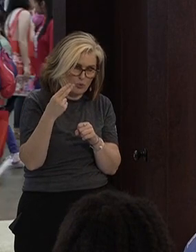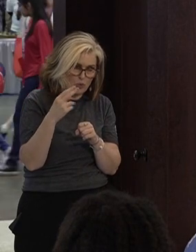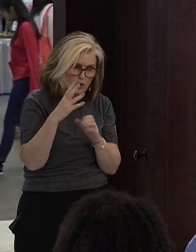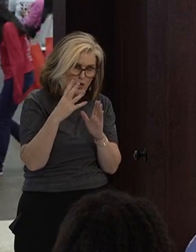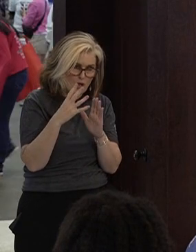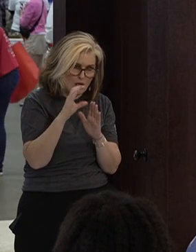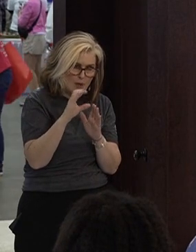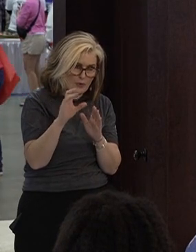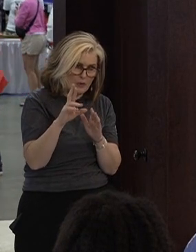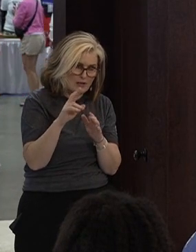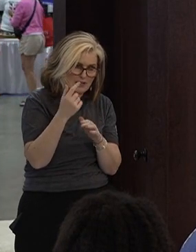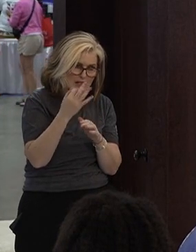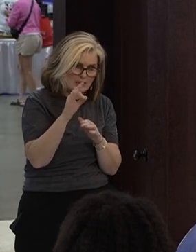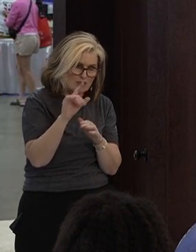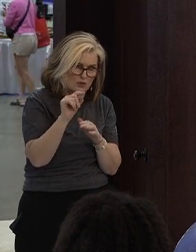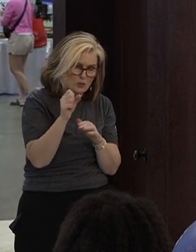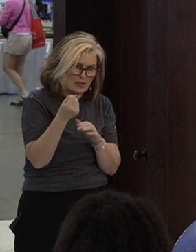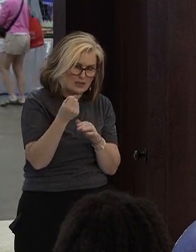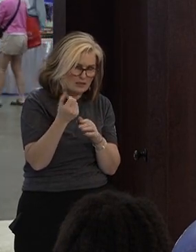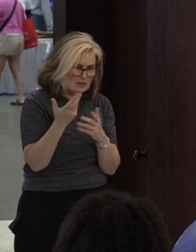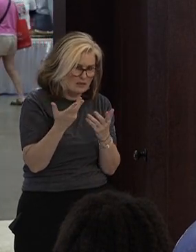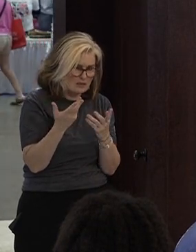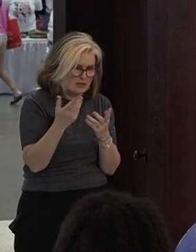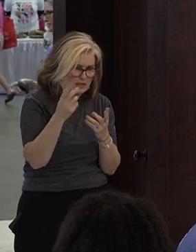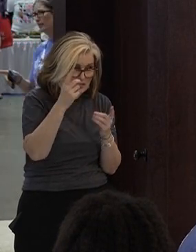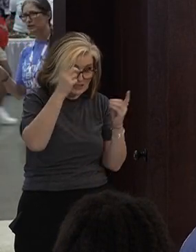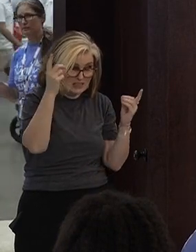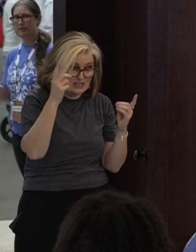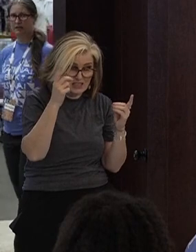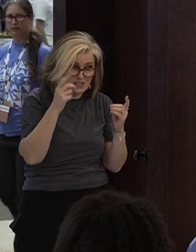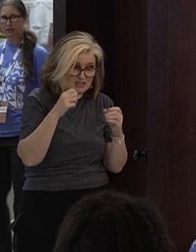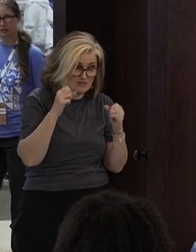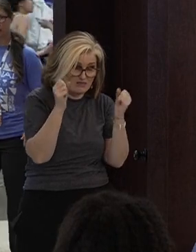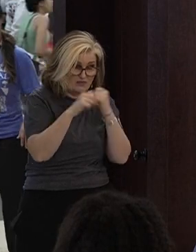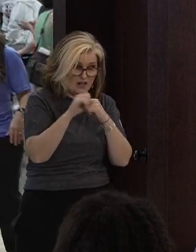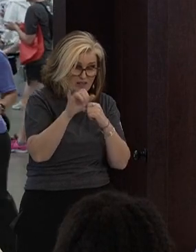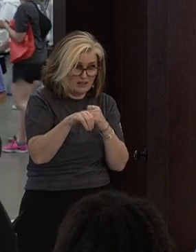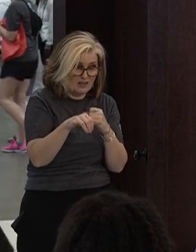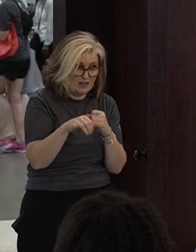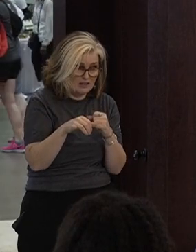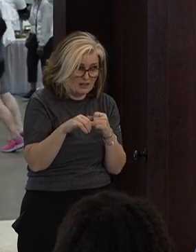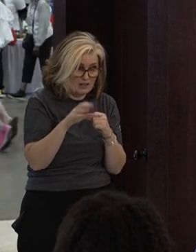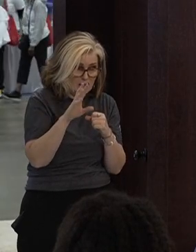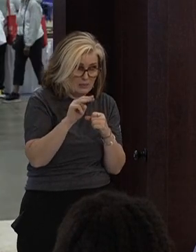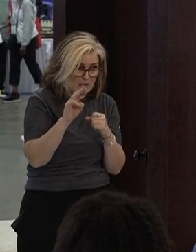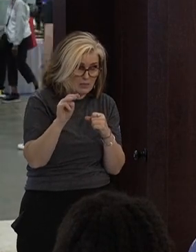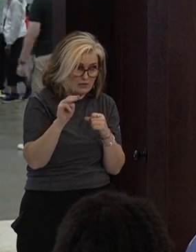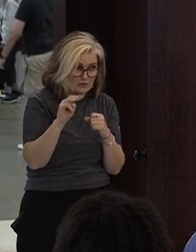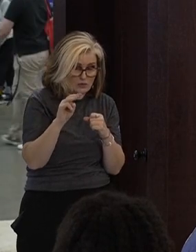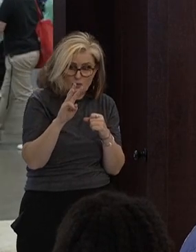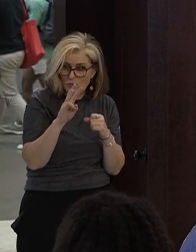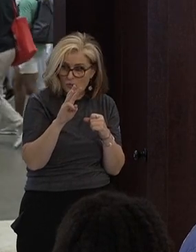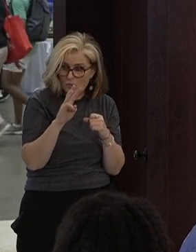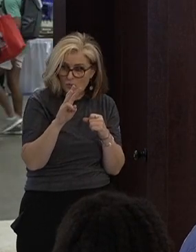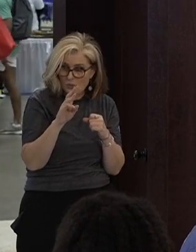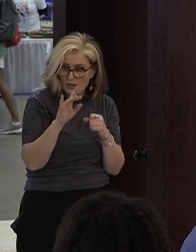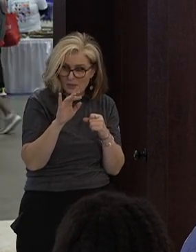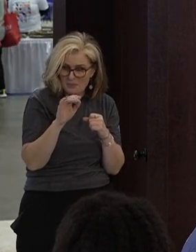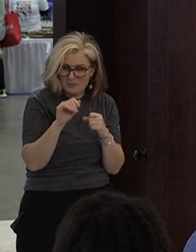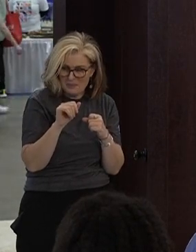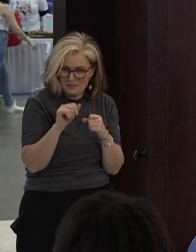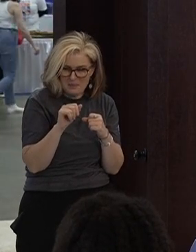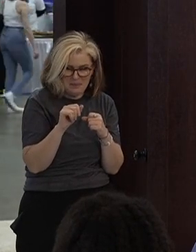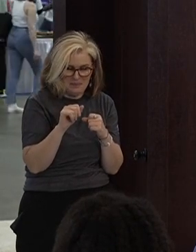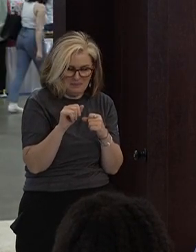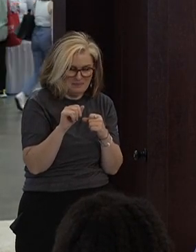copyrighted in 1920s. So what's happening? Is Disney fighting that whole thing that Mickey Mouse and Winnie the Pooh are going to go into the public domain,